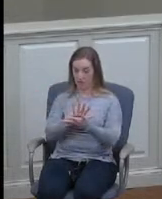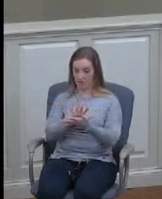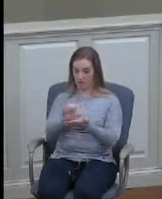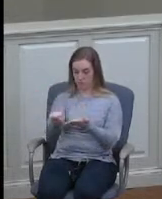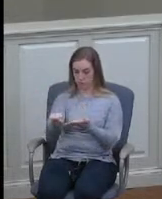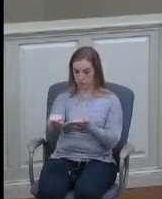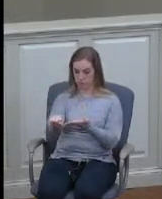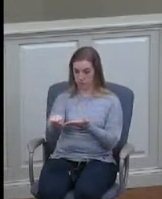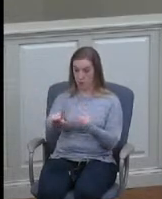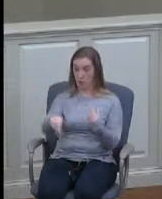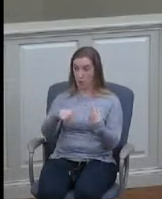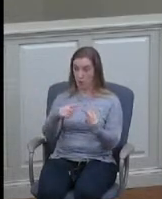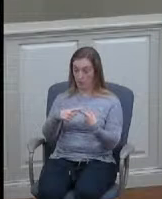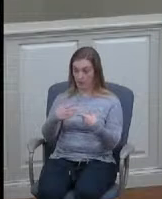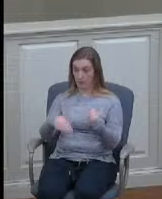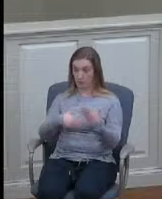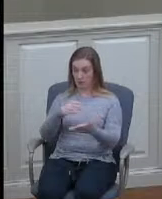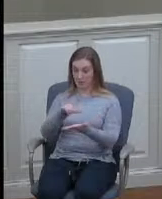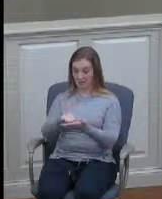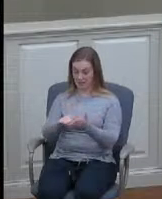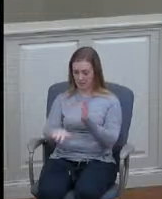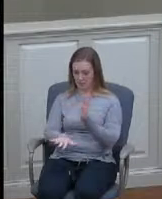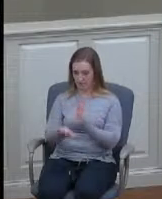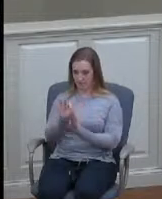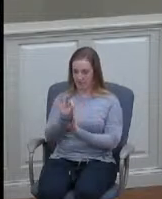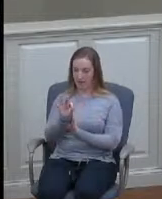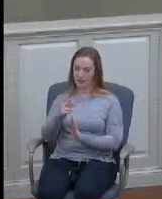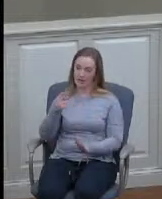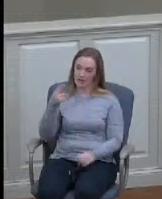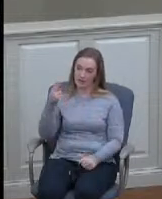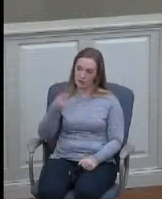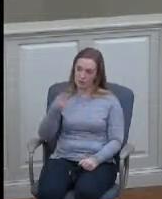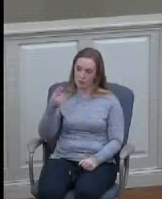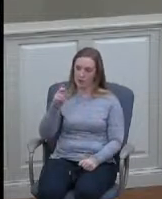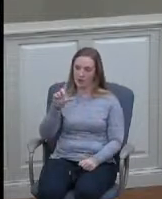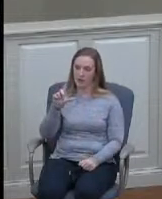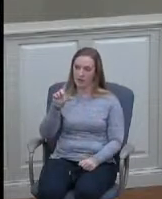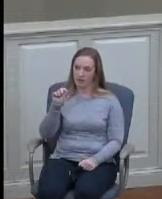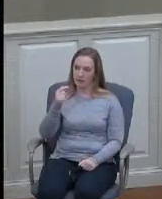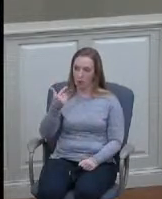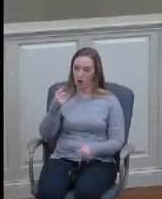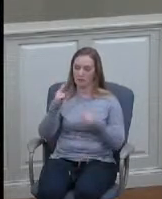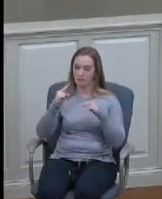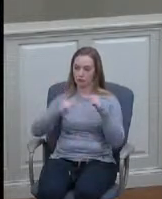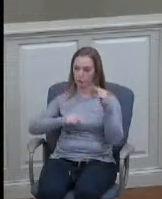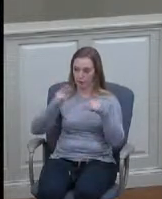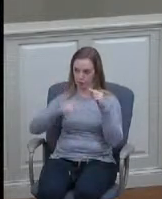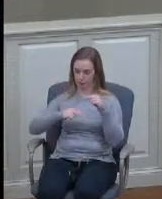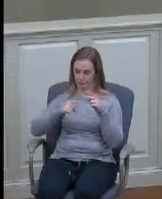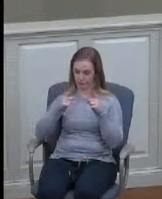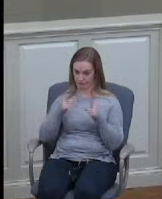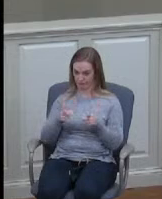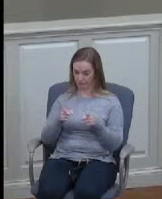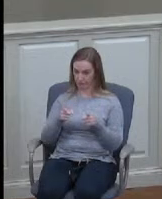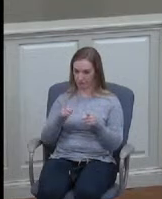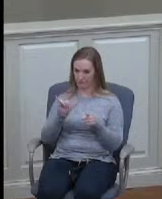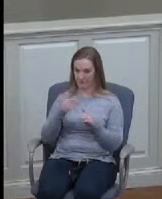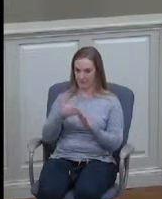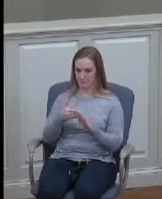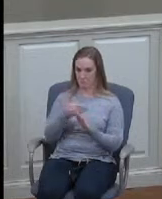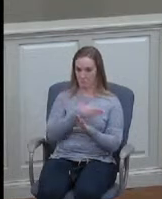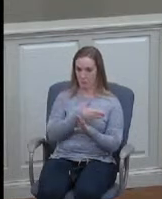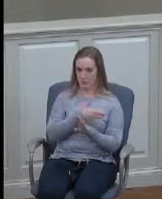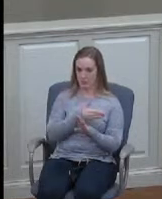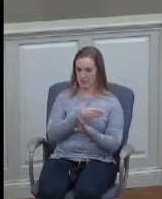process was discovered a historic log structure that predates,